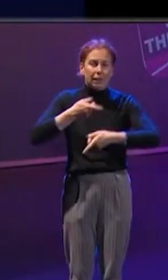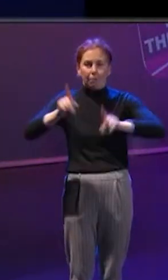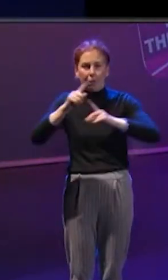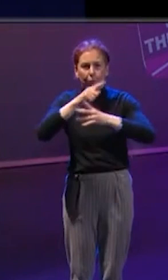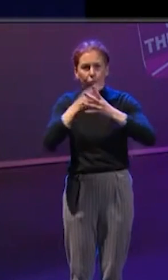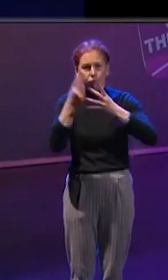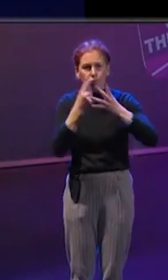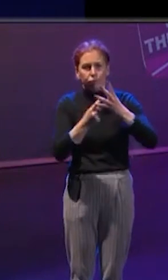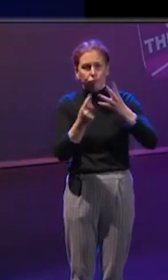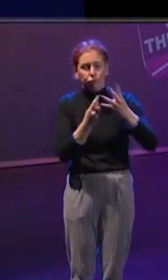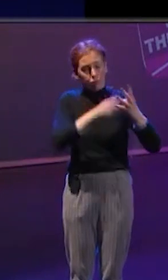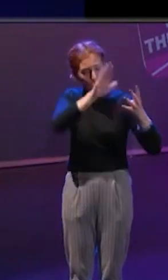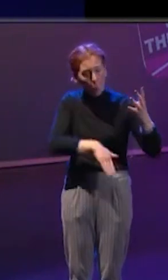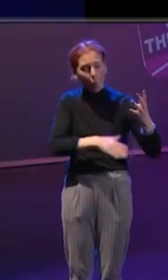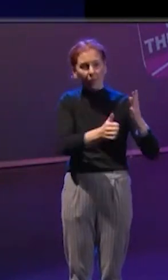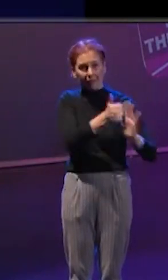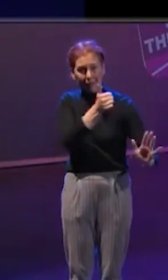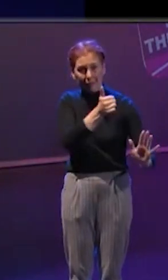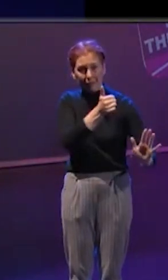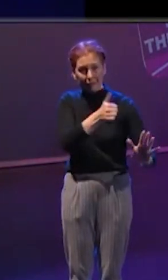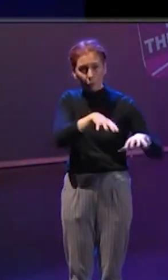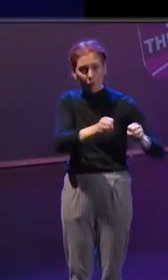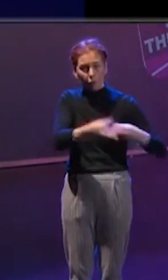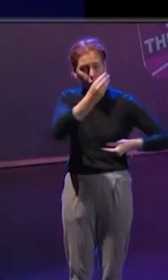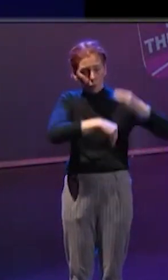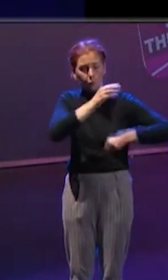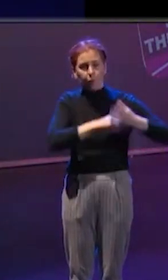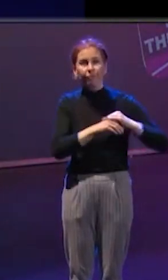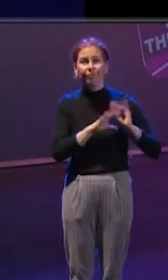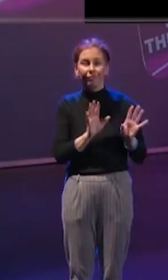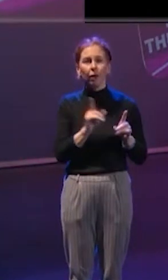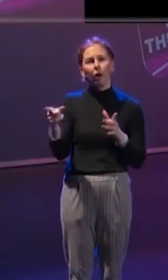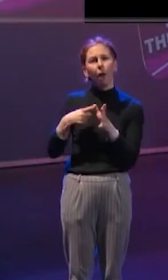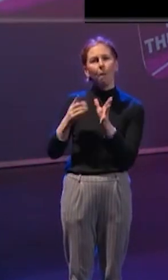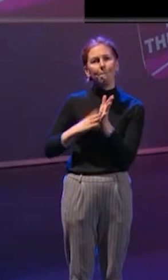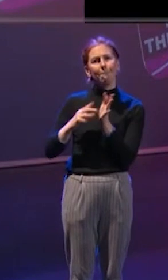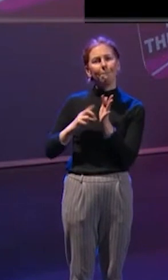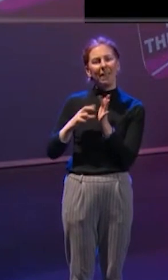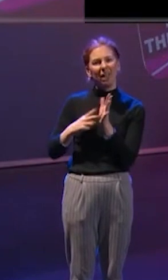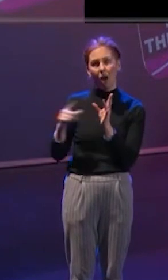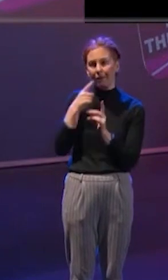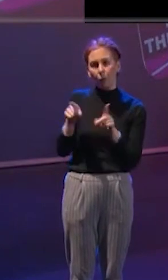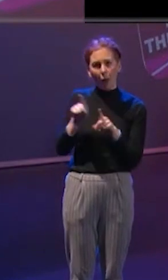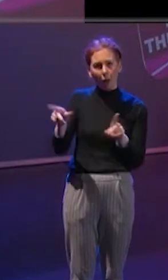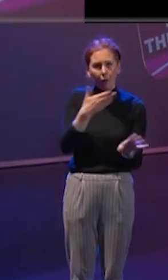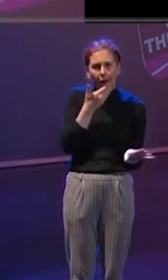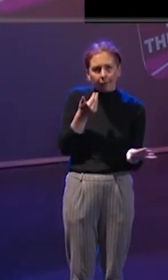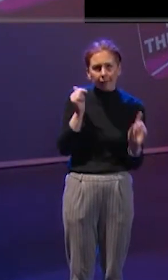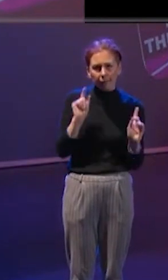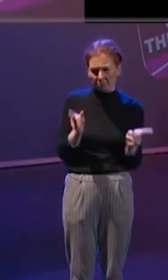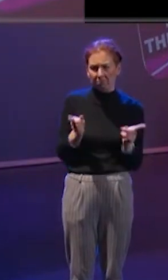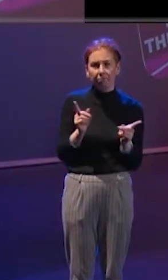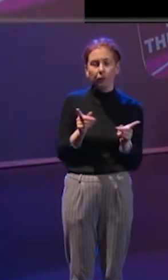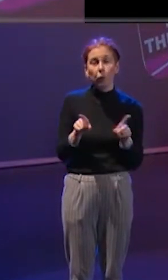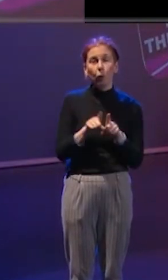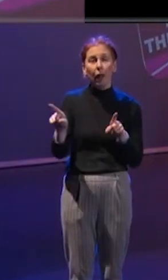you gradually start to pick up. And I think that what Amina's saying is really true around, there's an element of kindness in there. And ultimately, I think as a producer, there's an